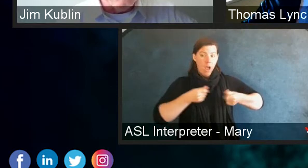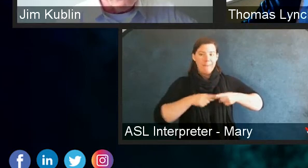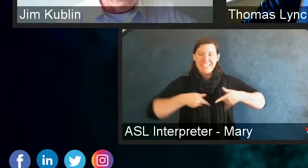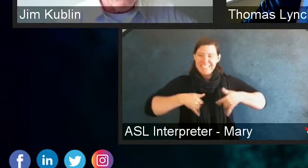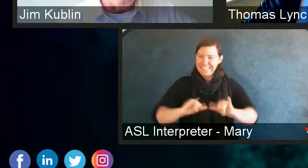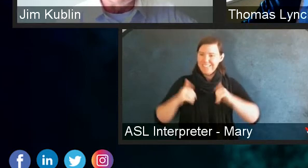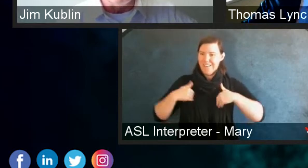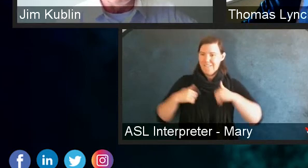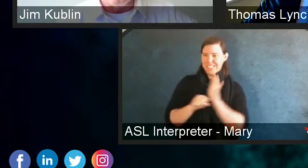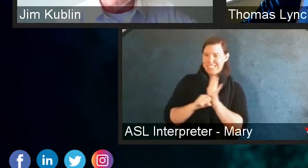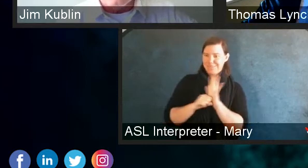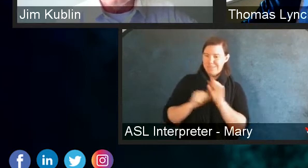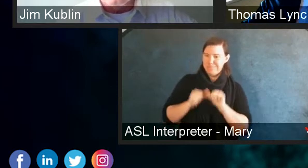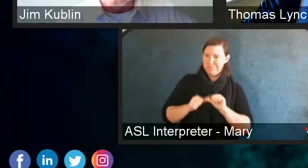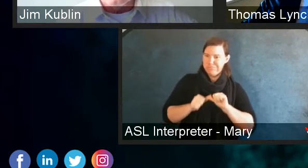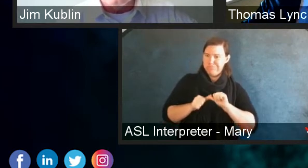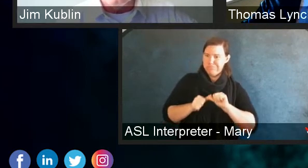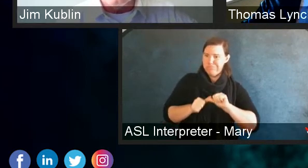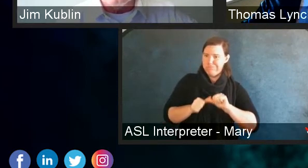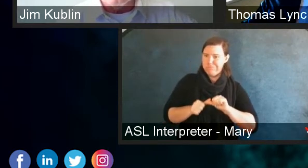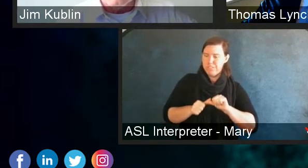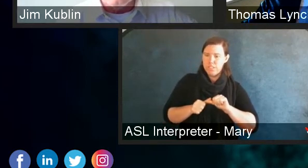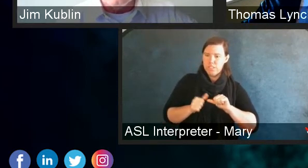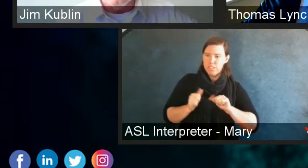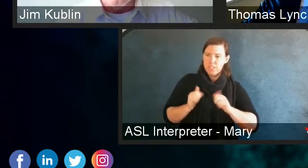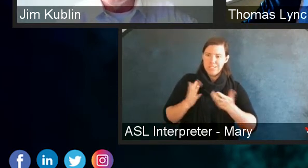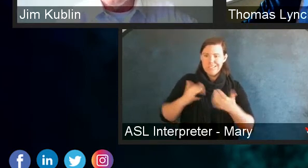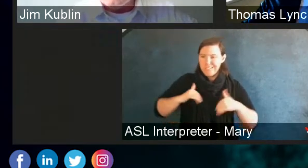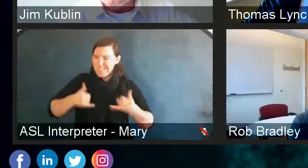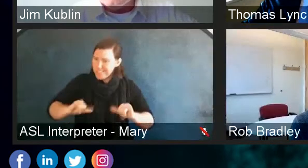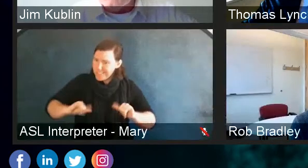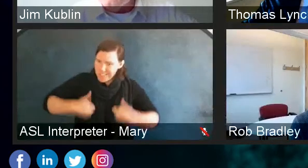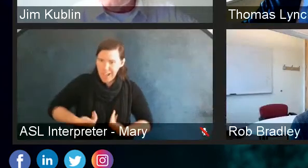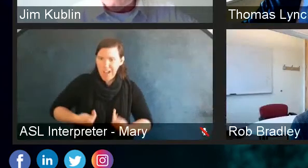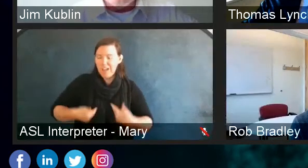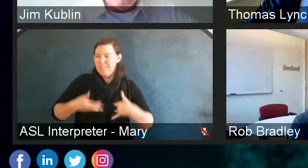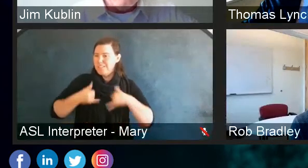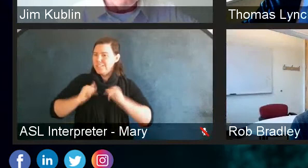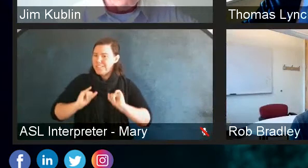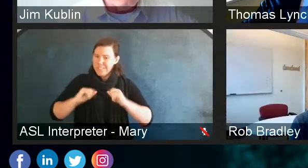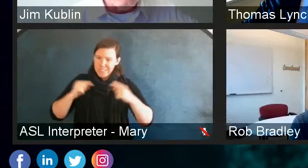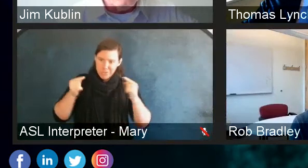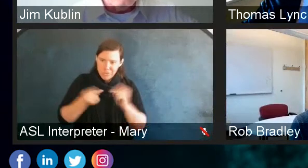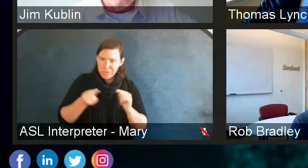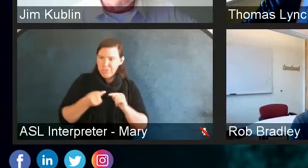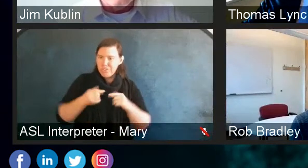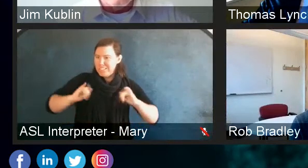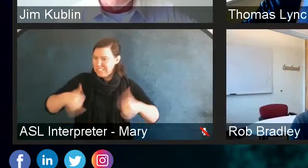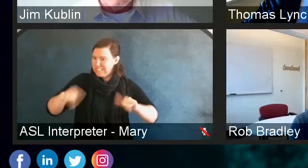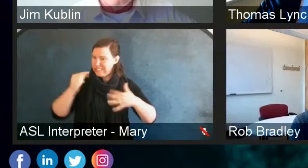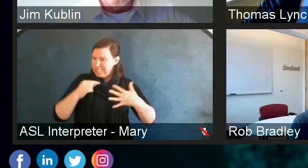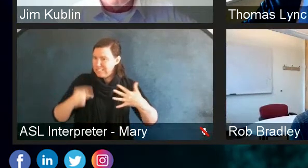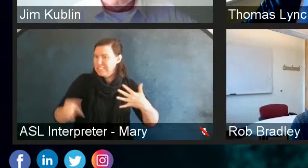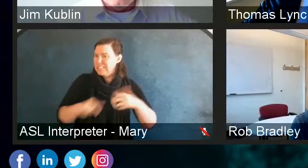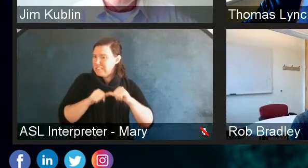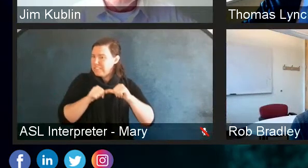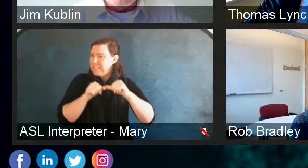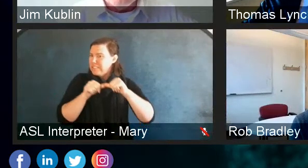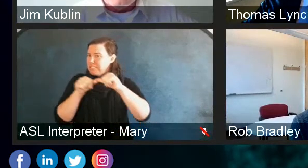vaccination. And that's I think a remarkable hypothesis that it